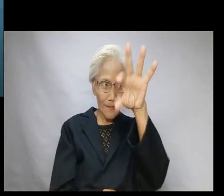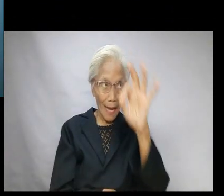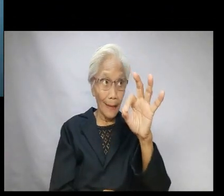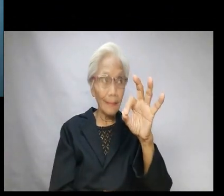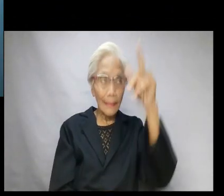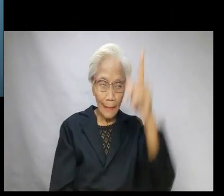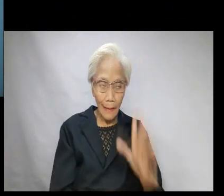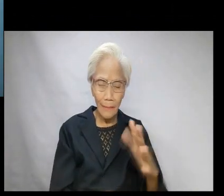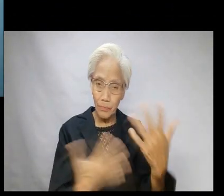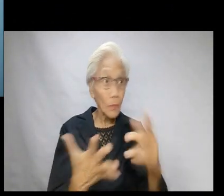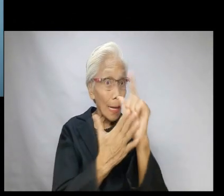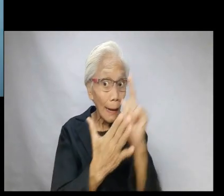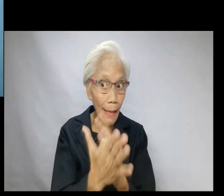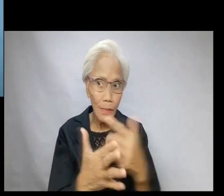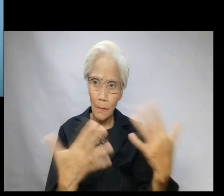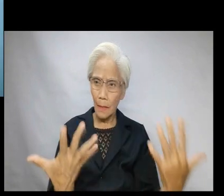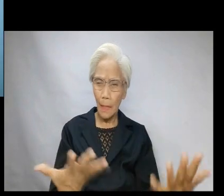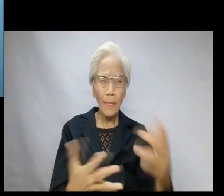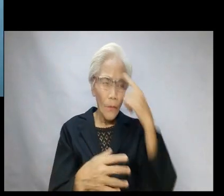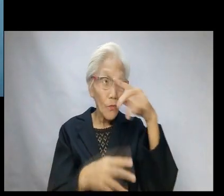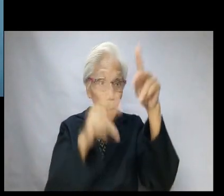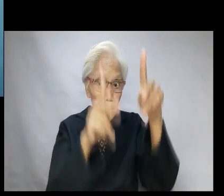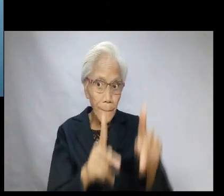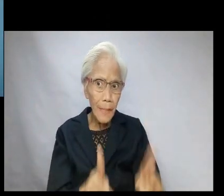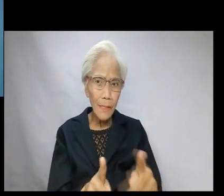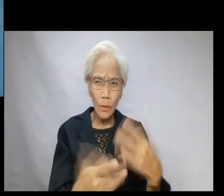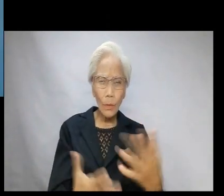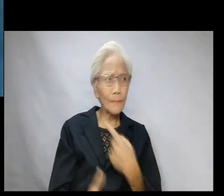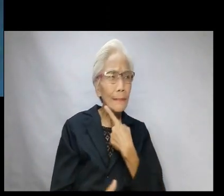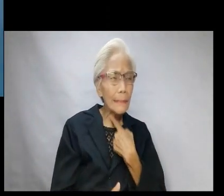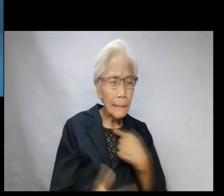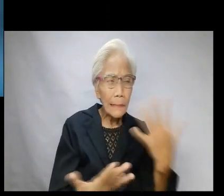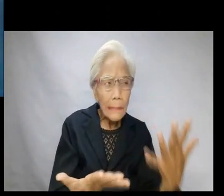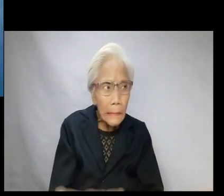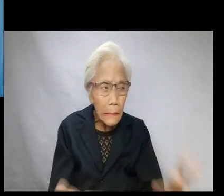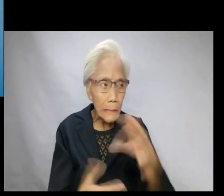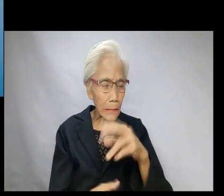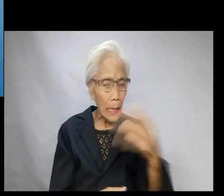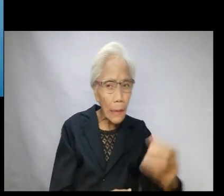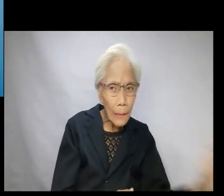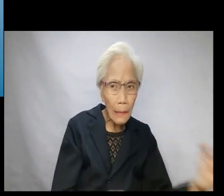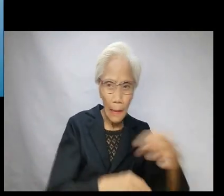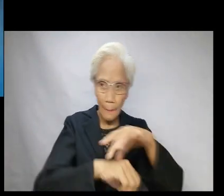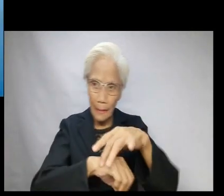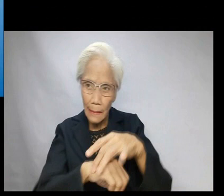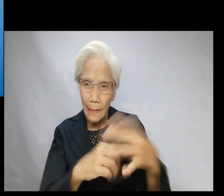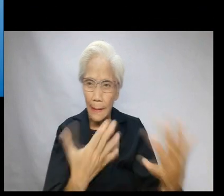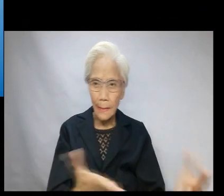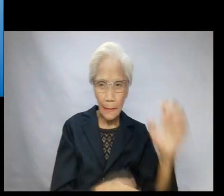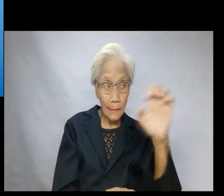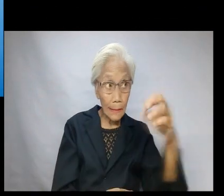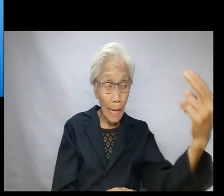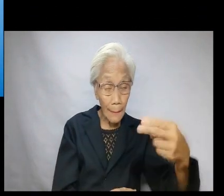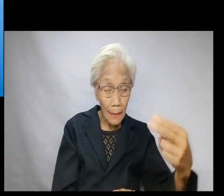breathed, then you shall find God." The lesson is straightforward but deep. For a person who quenches his